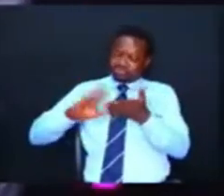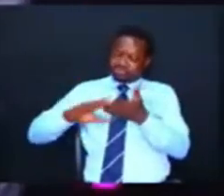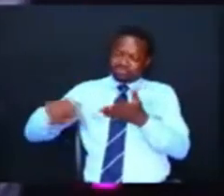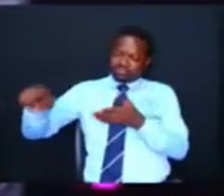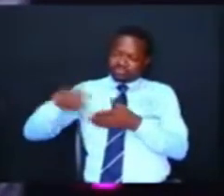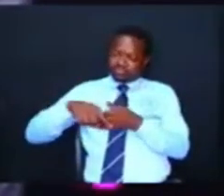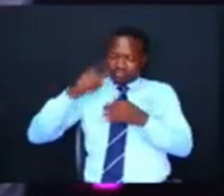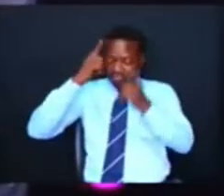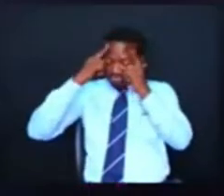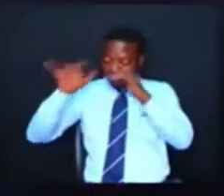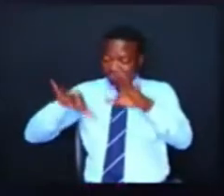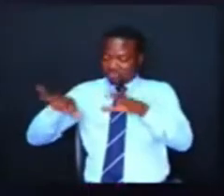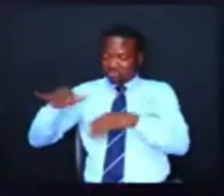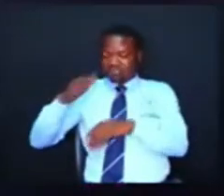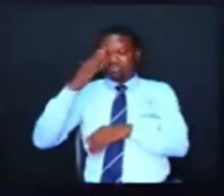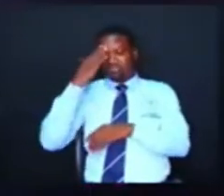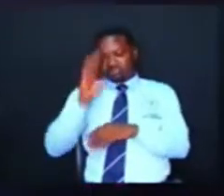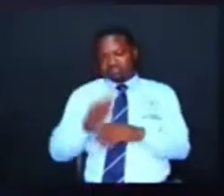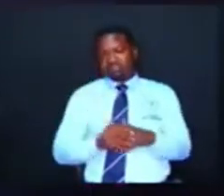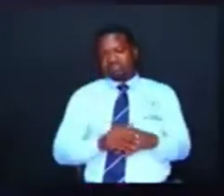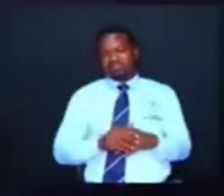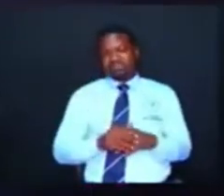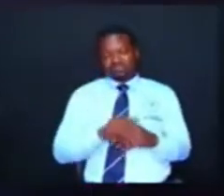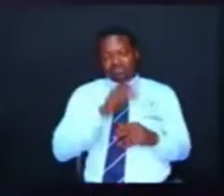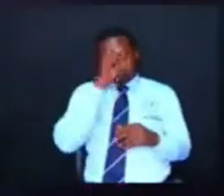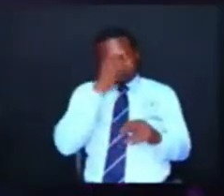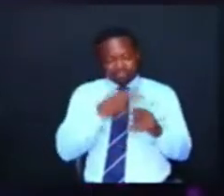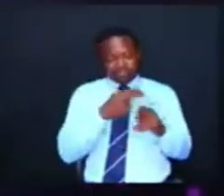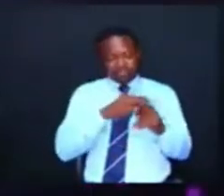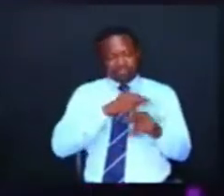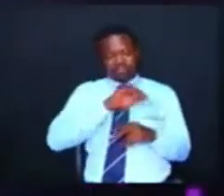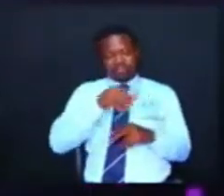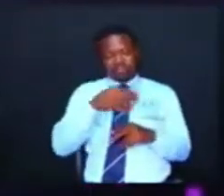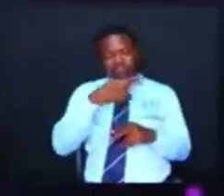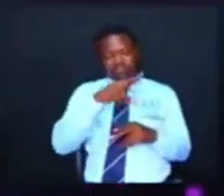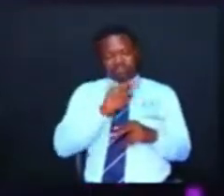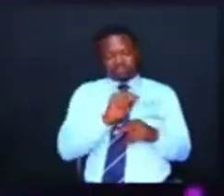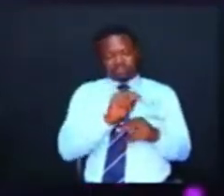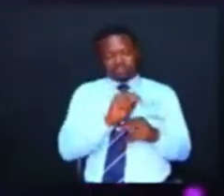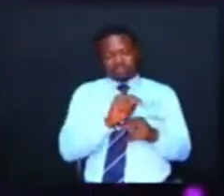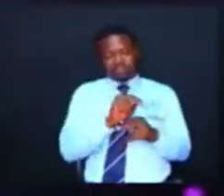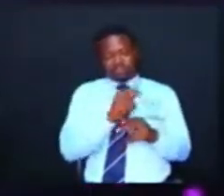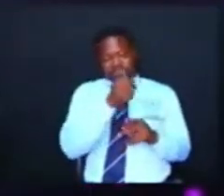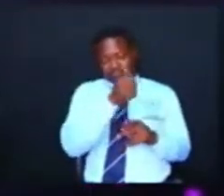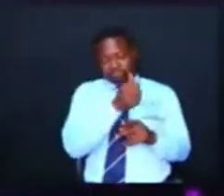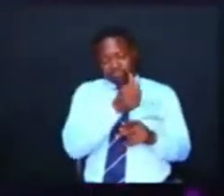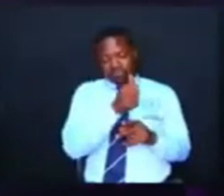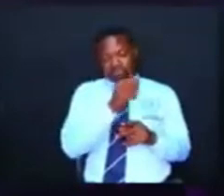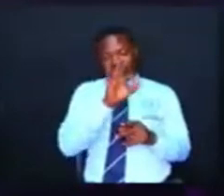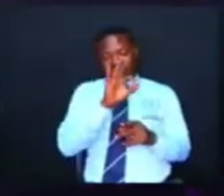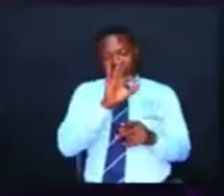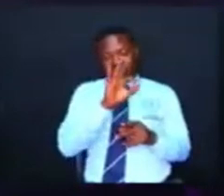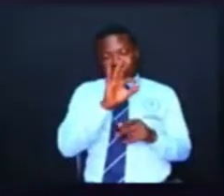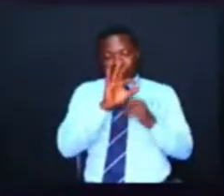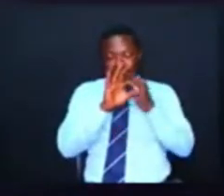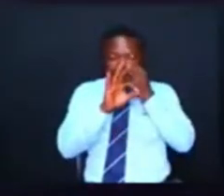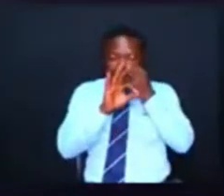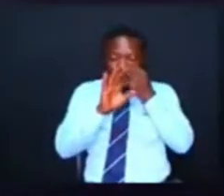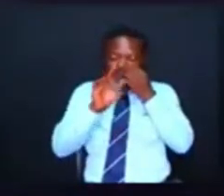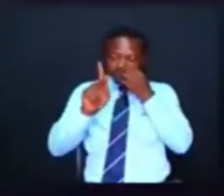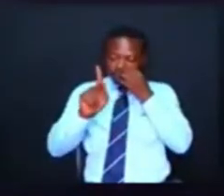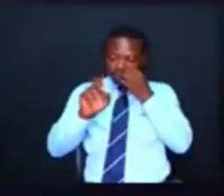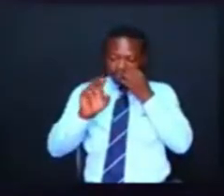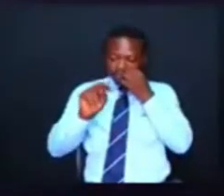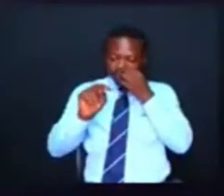John F. Kennedy was the 35th president of the United States. John F. Kennedy, na oya America